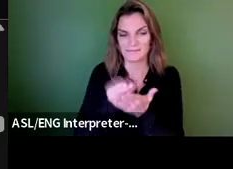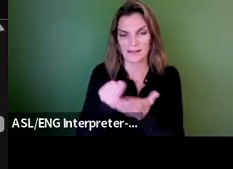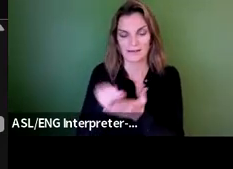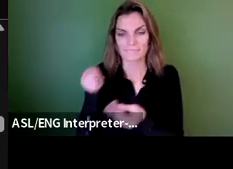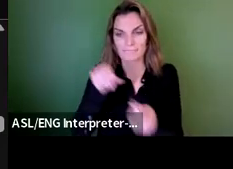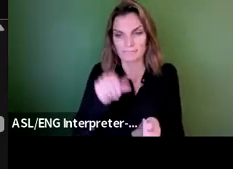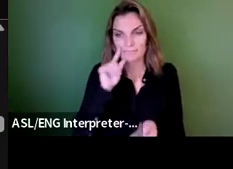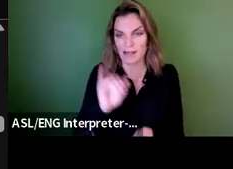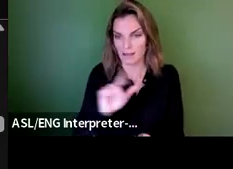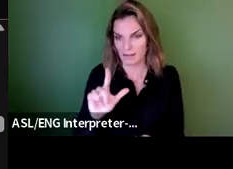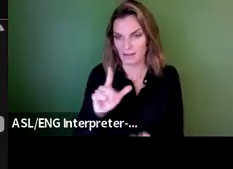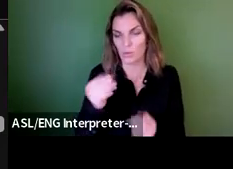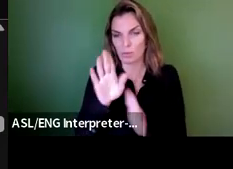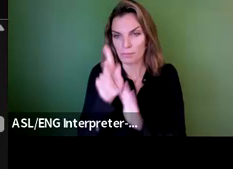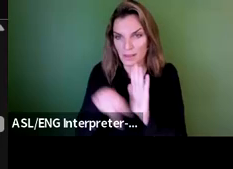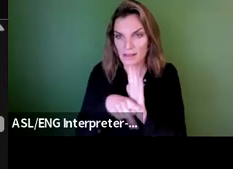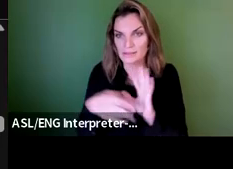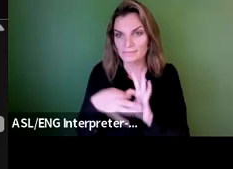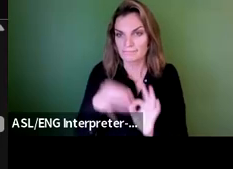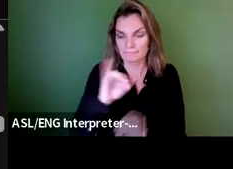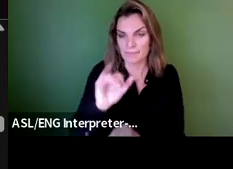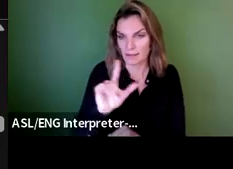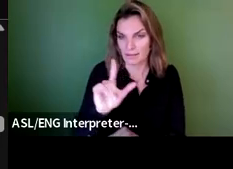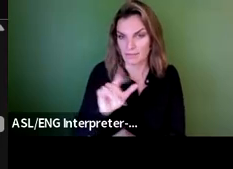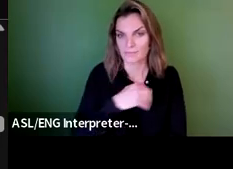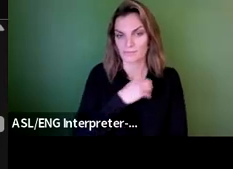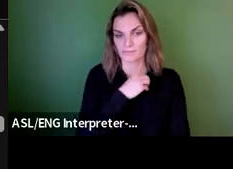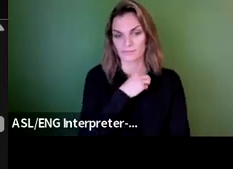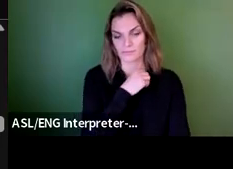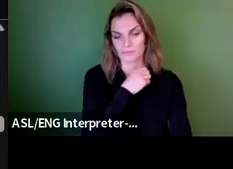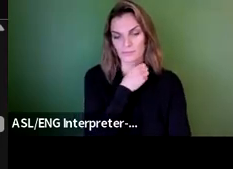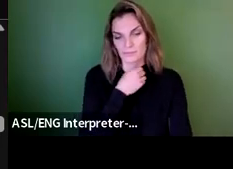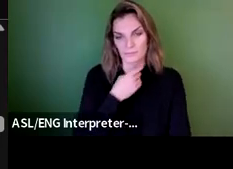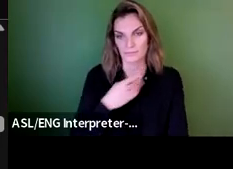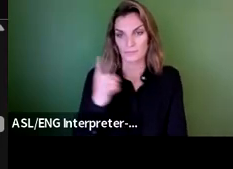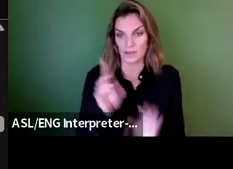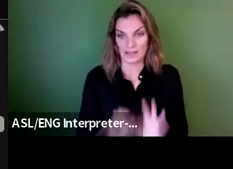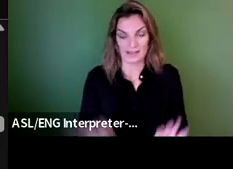the policies for IL. So one of the key